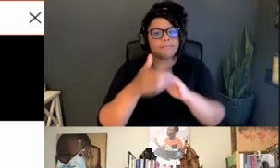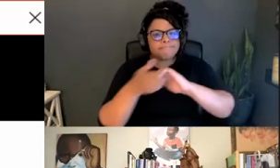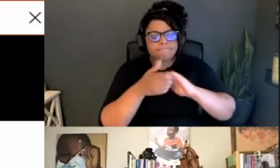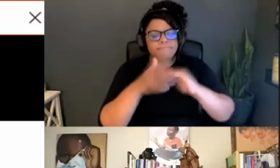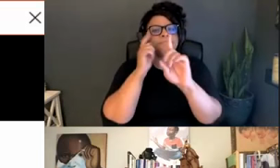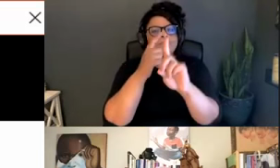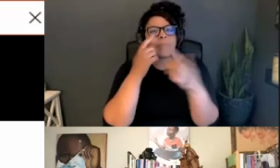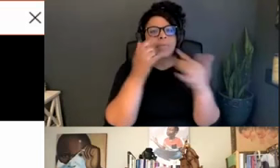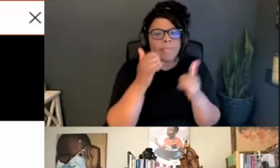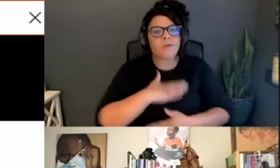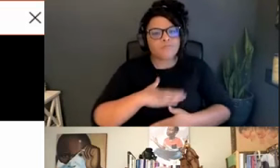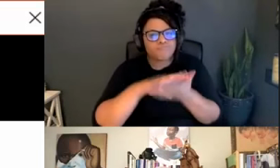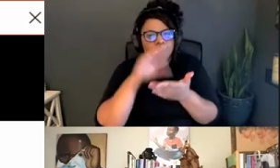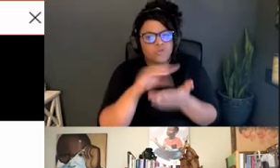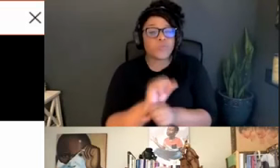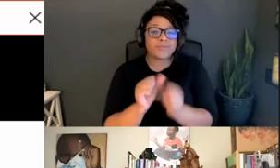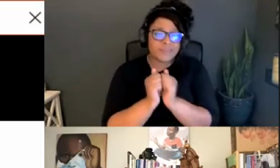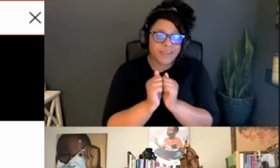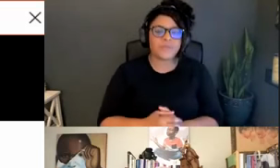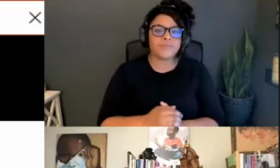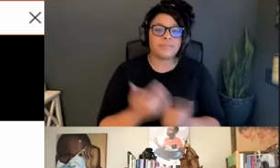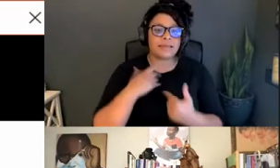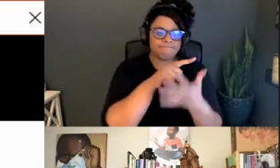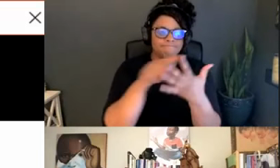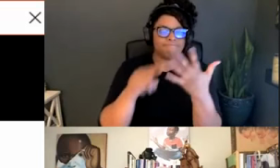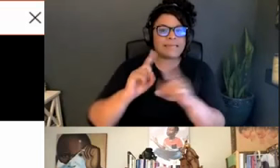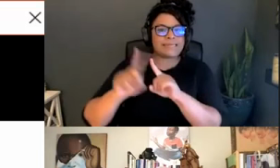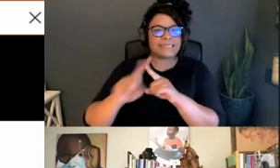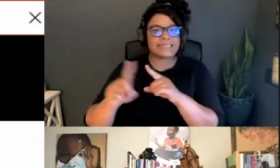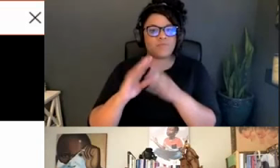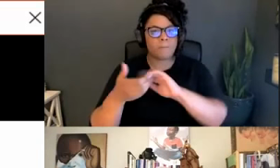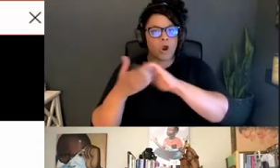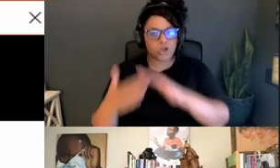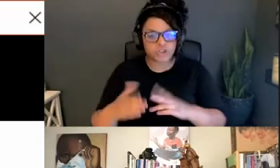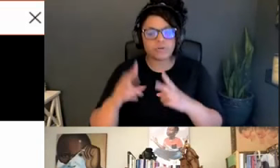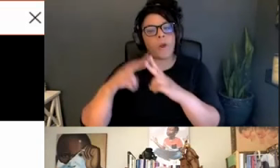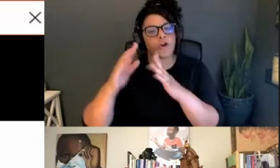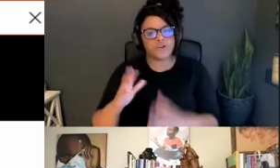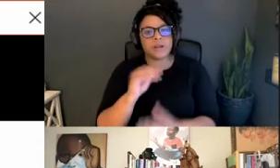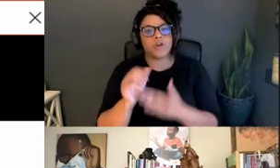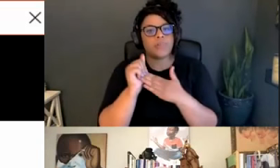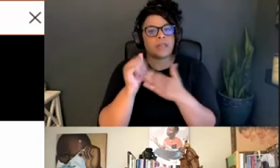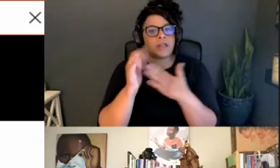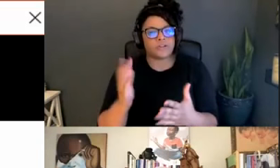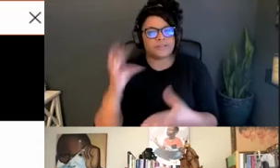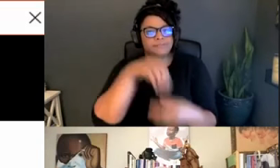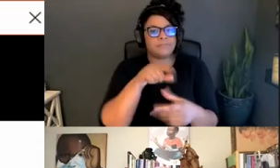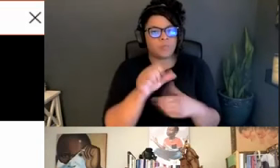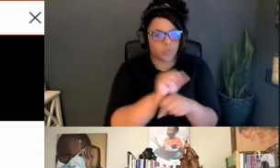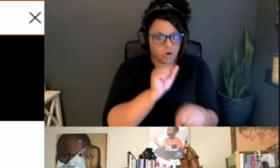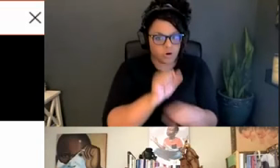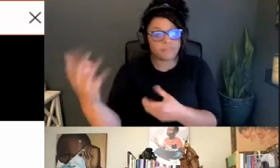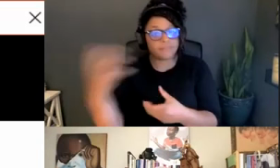working together. We brought together a number of community partners and resident leaders to lead this work as part of the planning